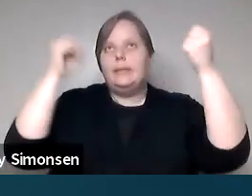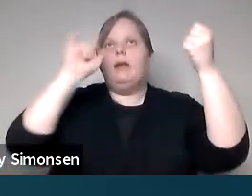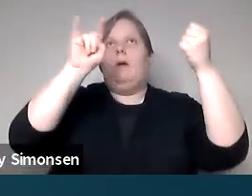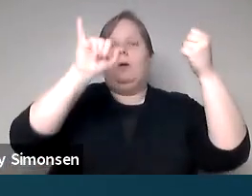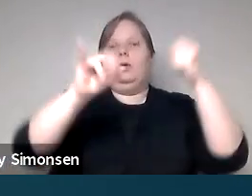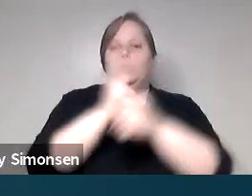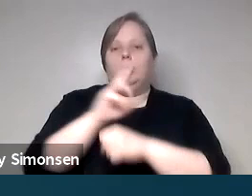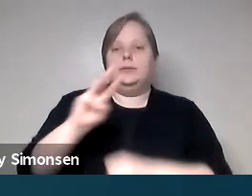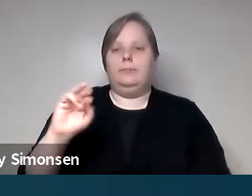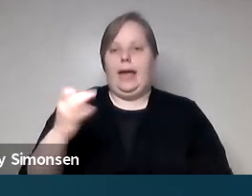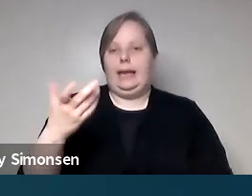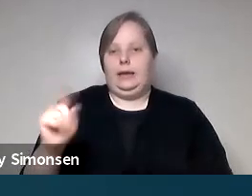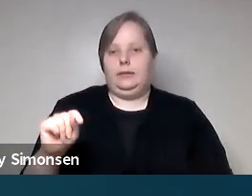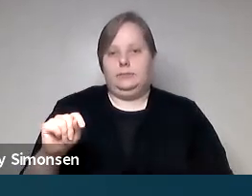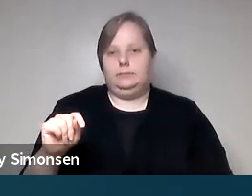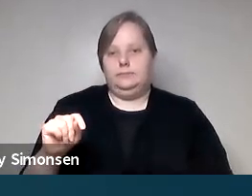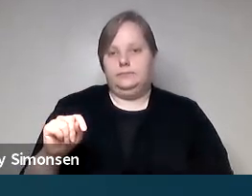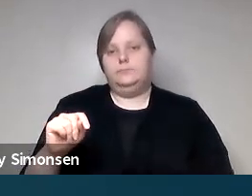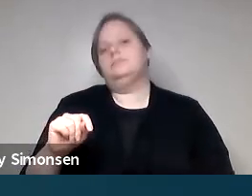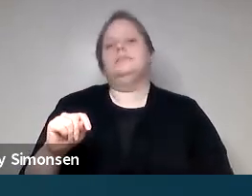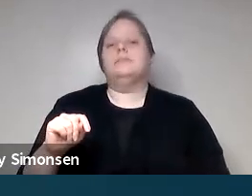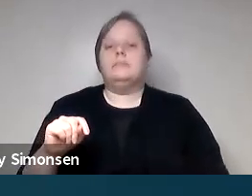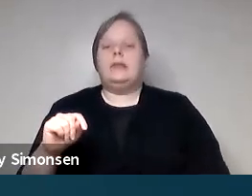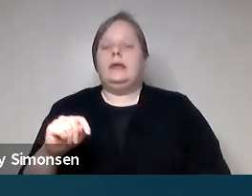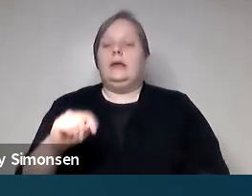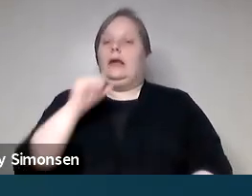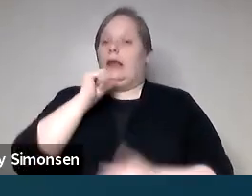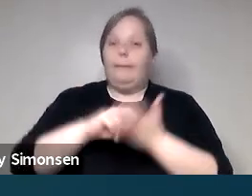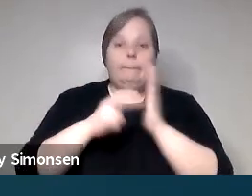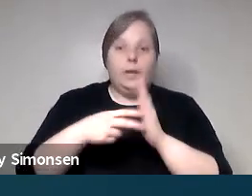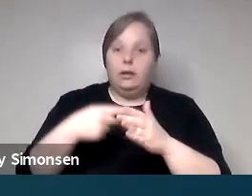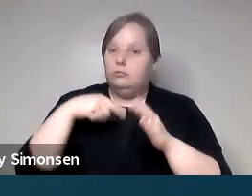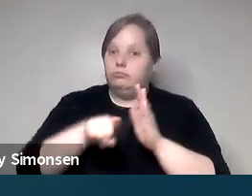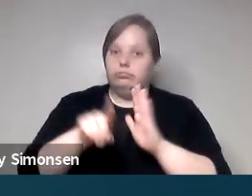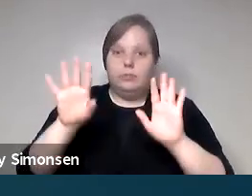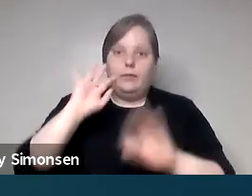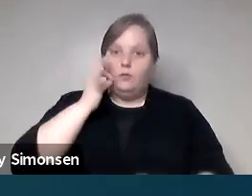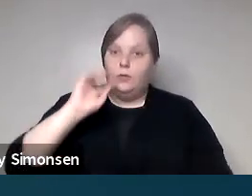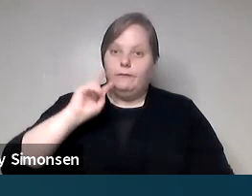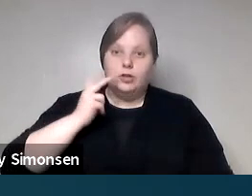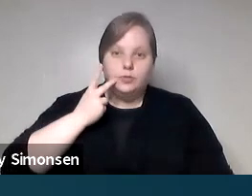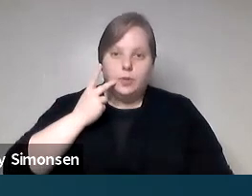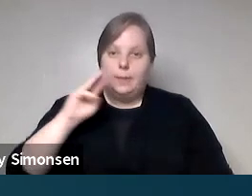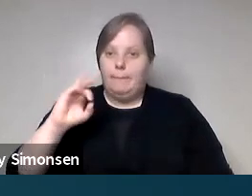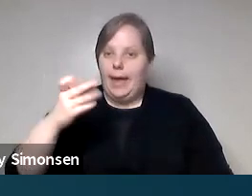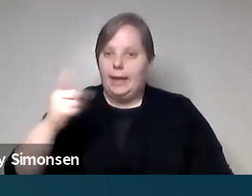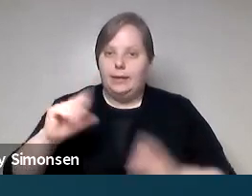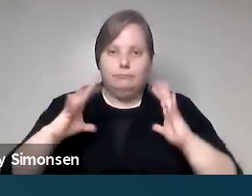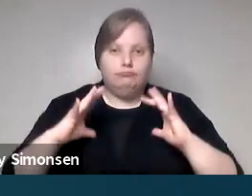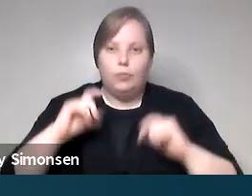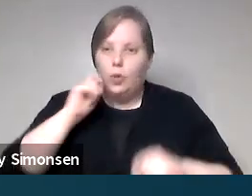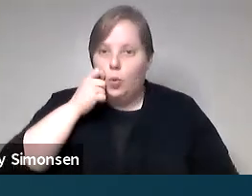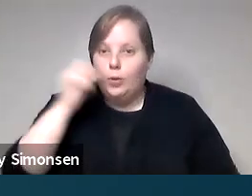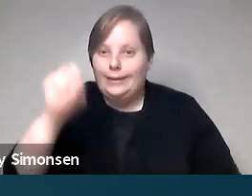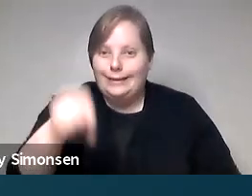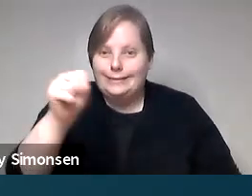on the refrigerator. I'm not knocking these. I think the fruit and vegetable magnets are really cool,